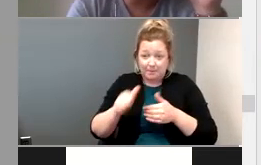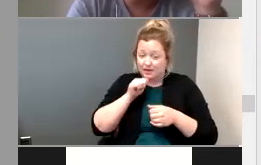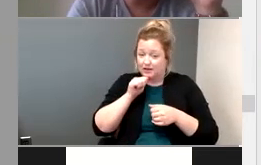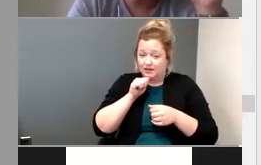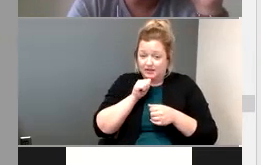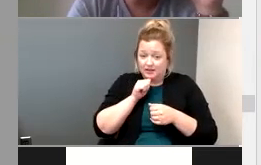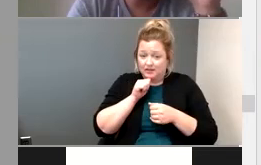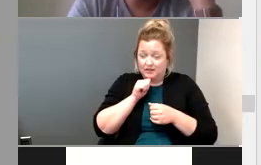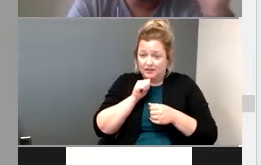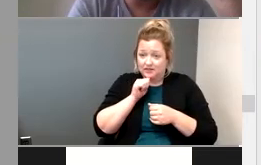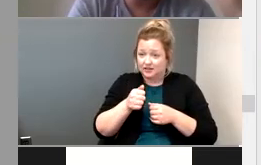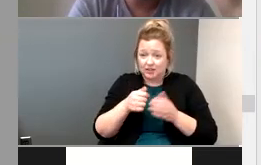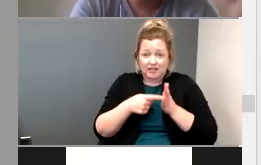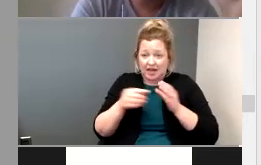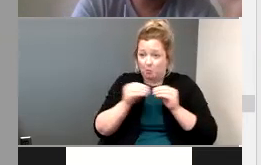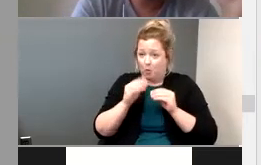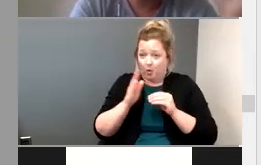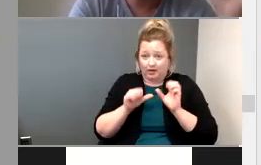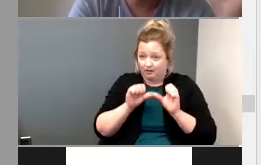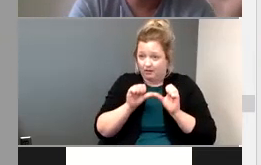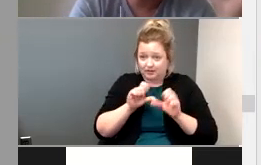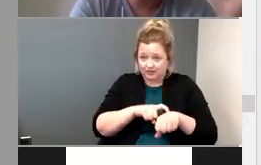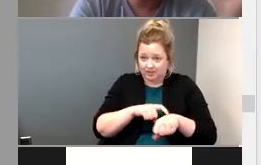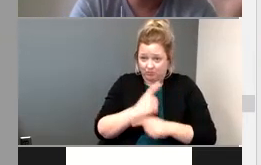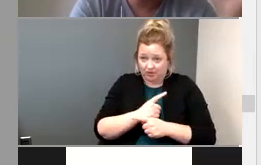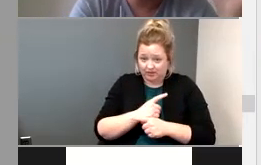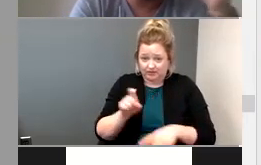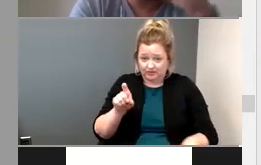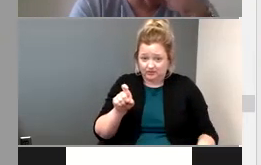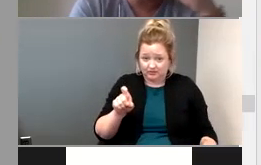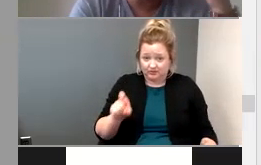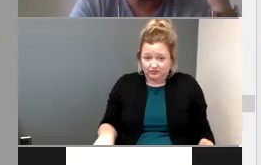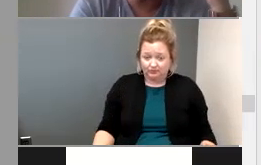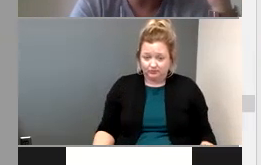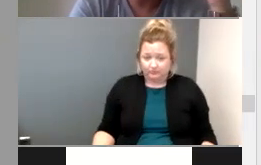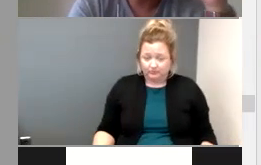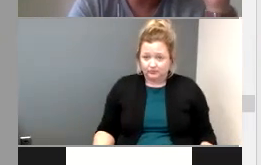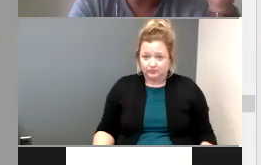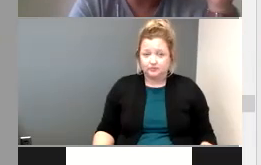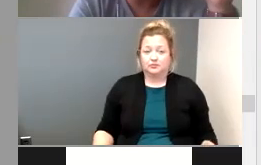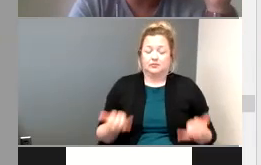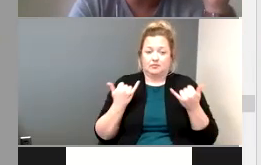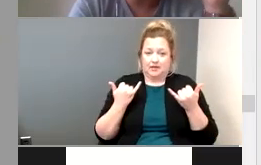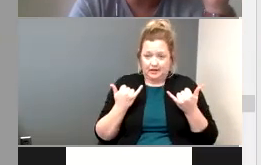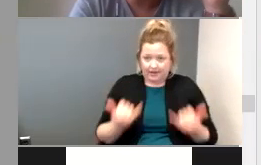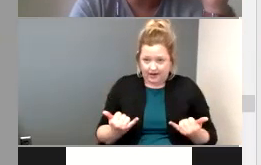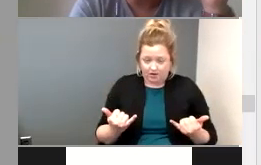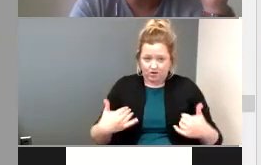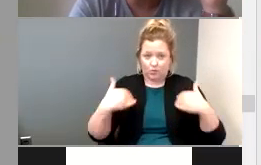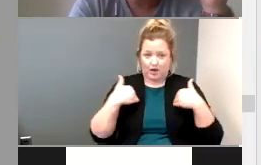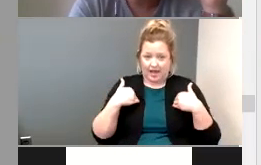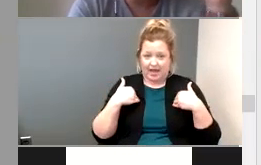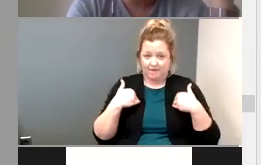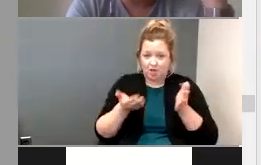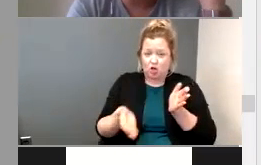basically a constant time? Yes. Anybody else? Okay. Now we have this recursively